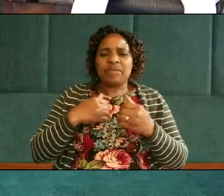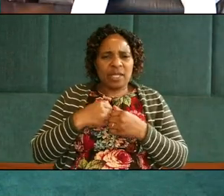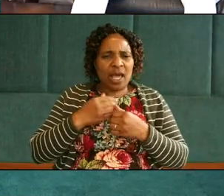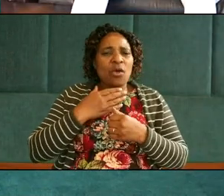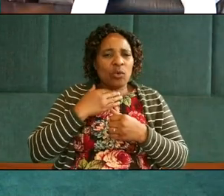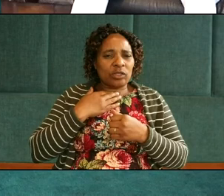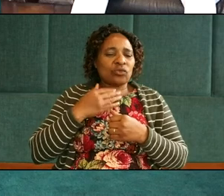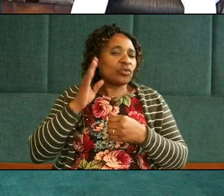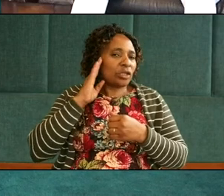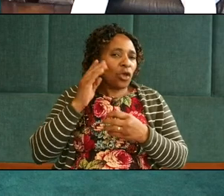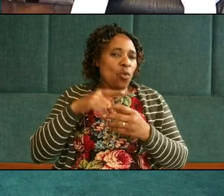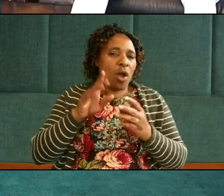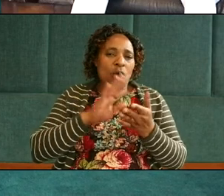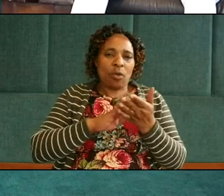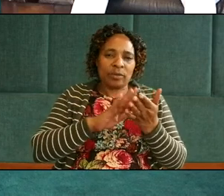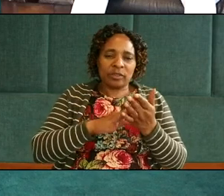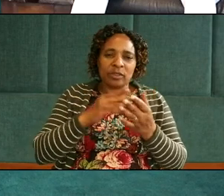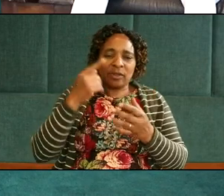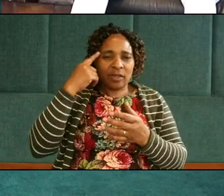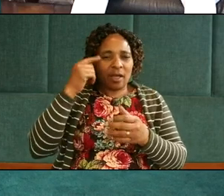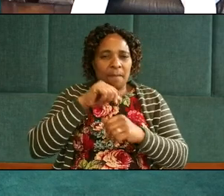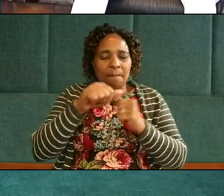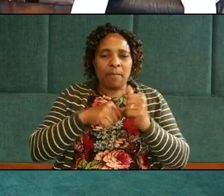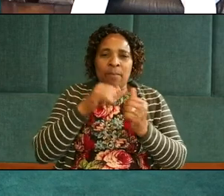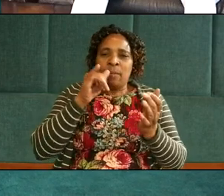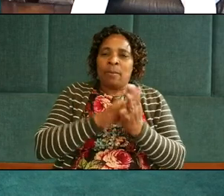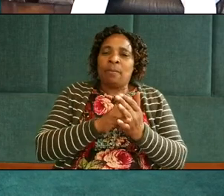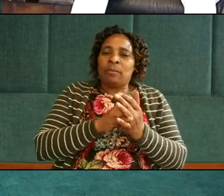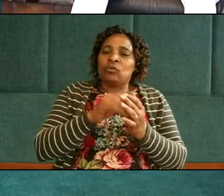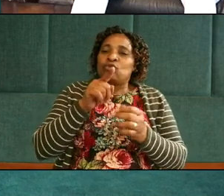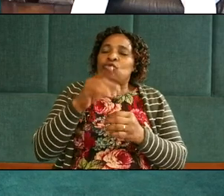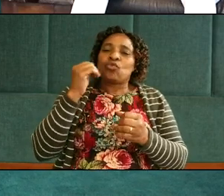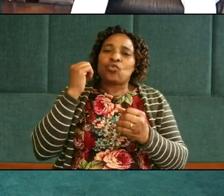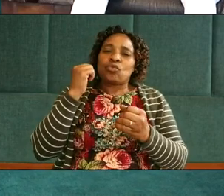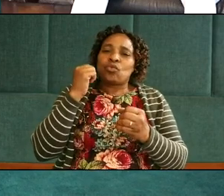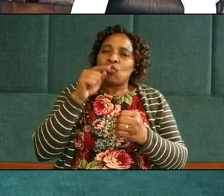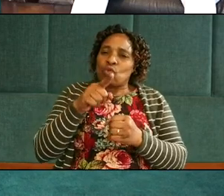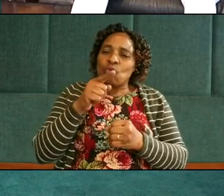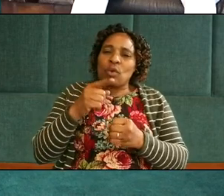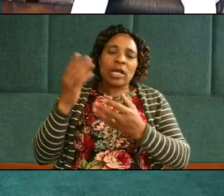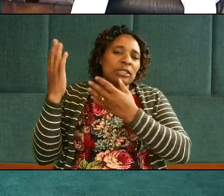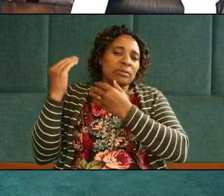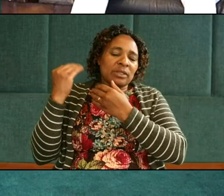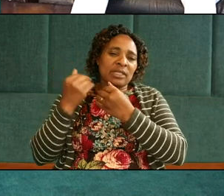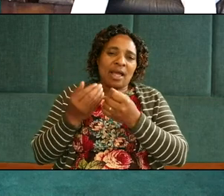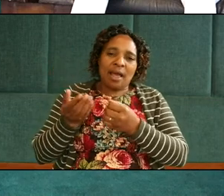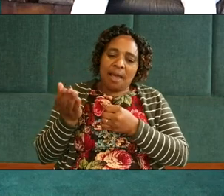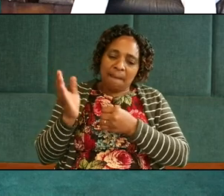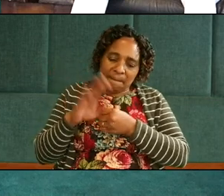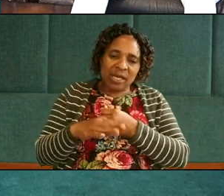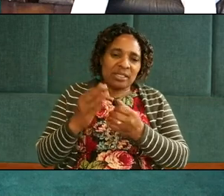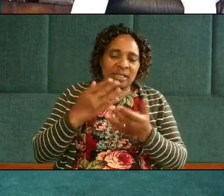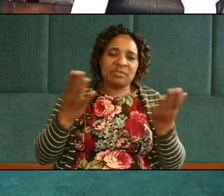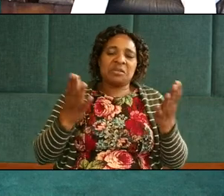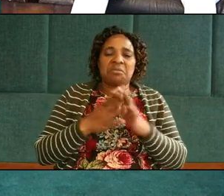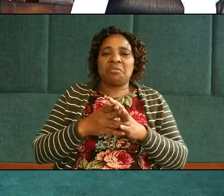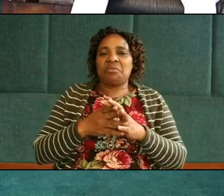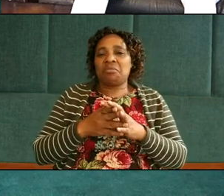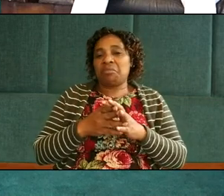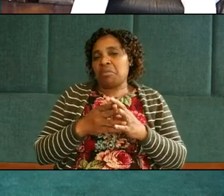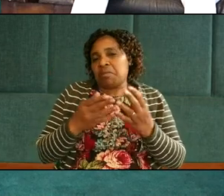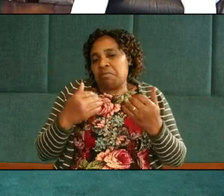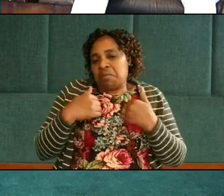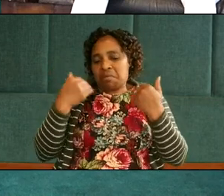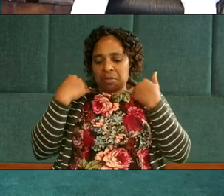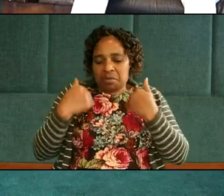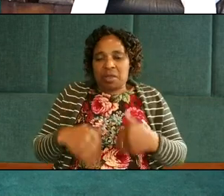to hear your comments as well. What do you guys think about that? Should you expect a return, ideally? No, personally, I